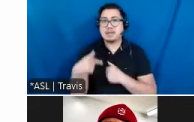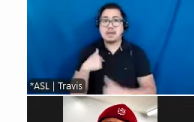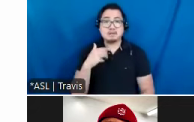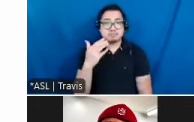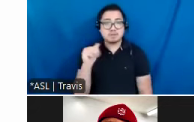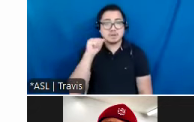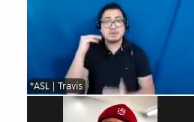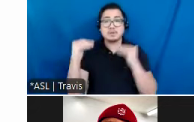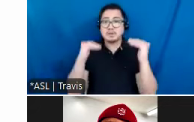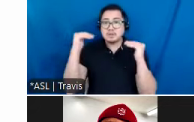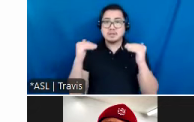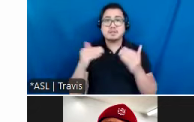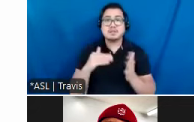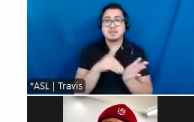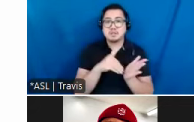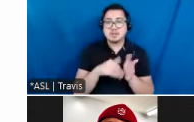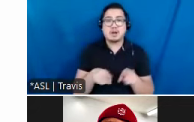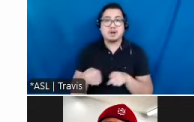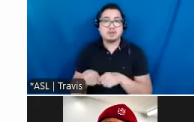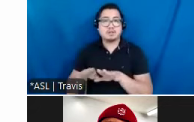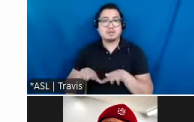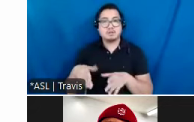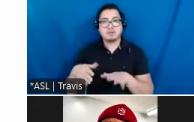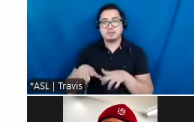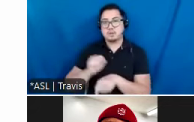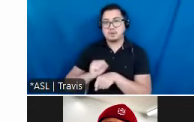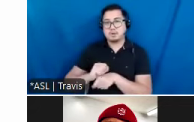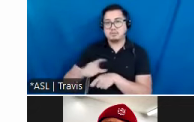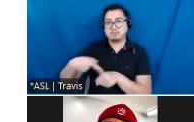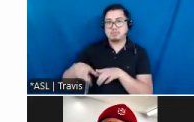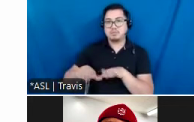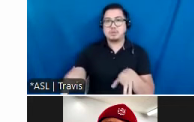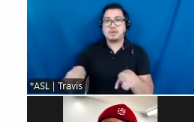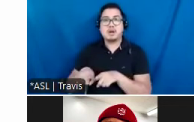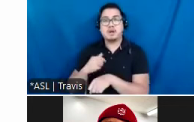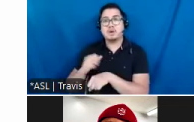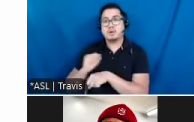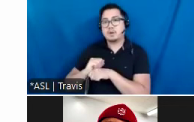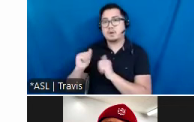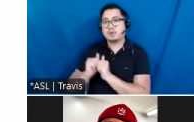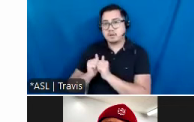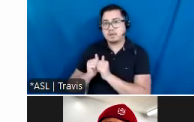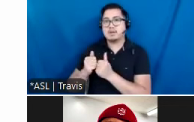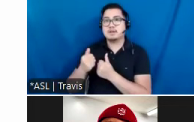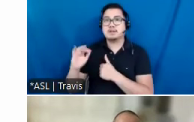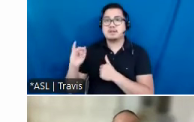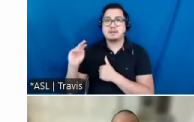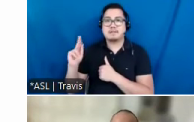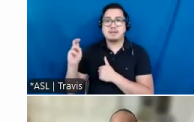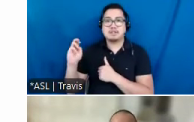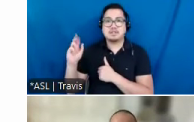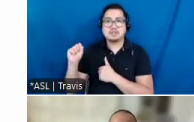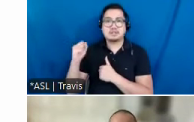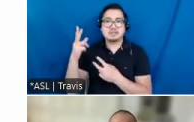doctor, a pediatrician, and an infectious disease specialist. And I have the great privilege of working with a